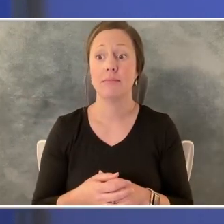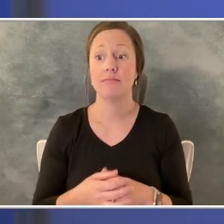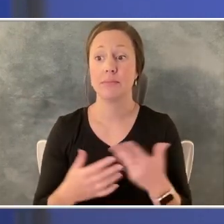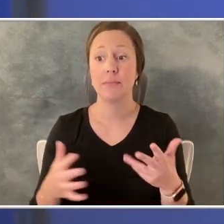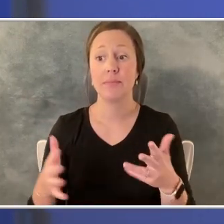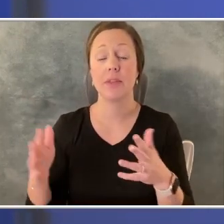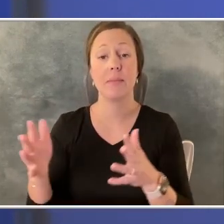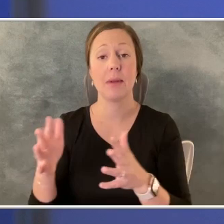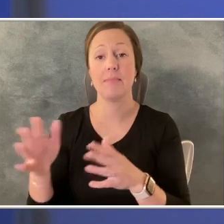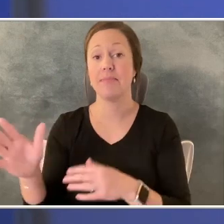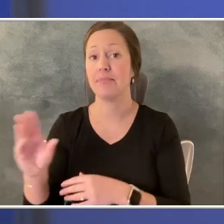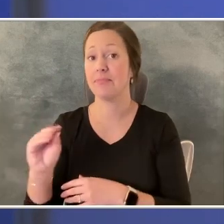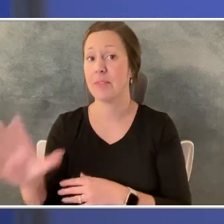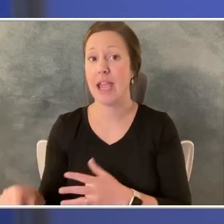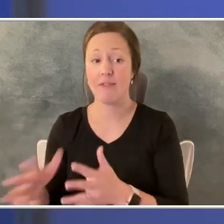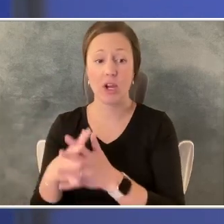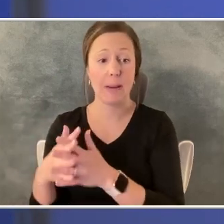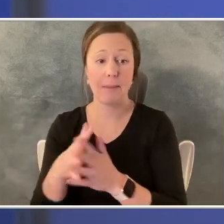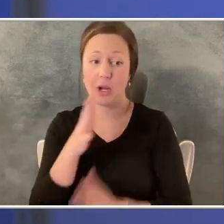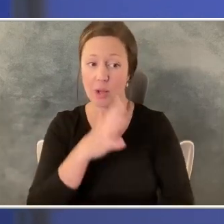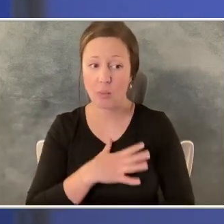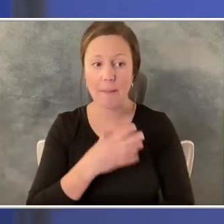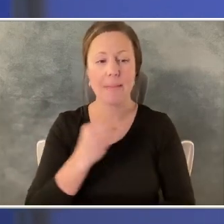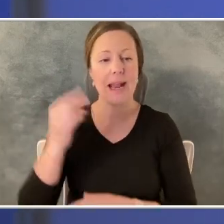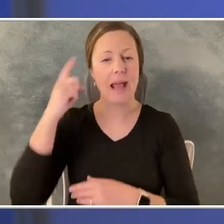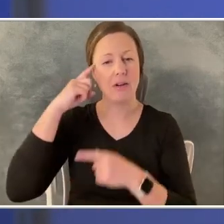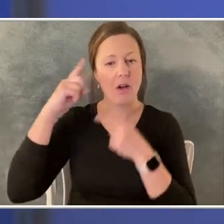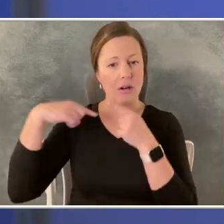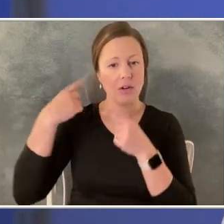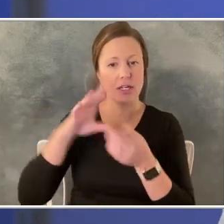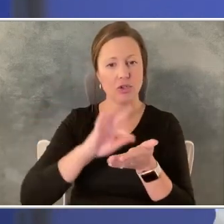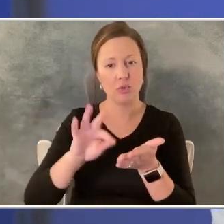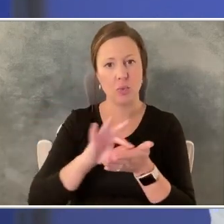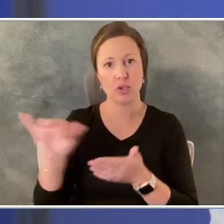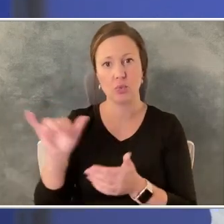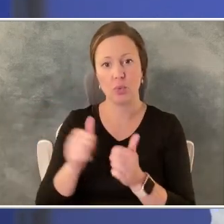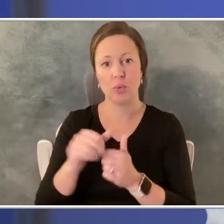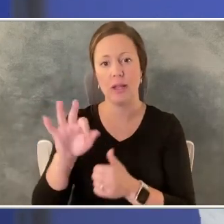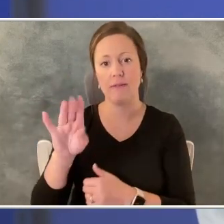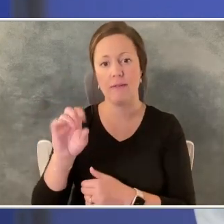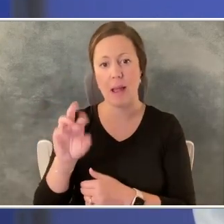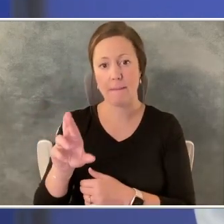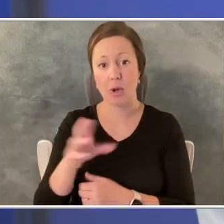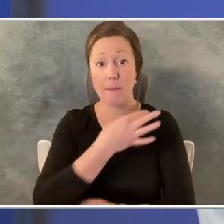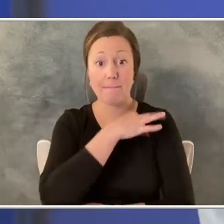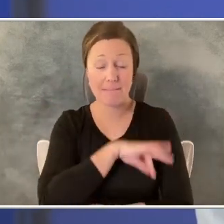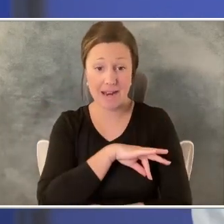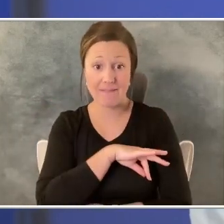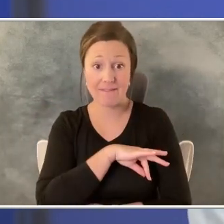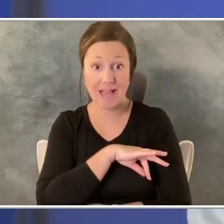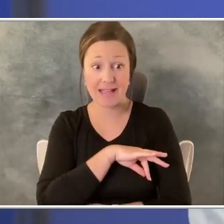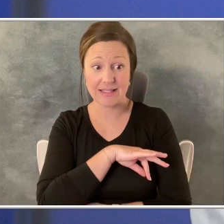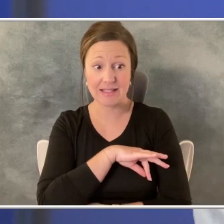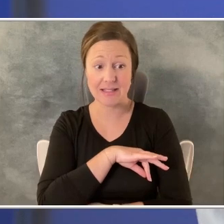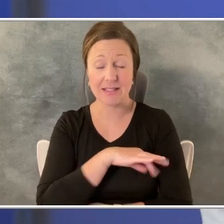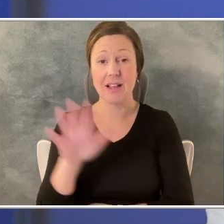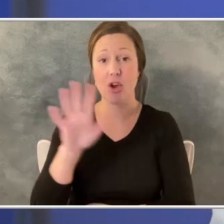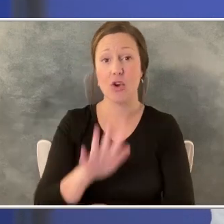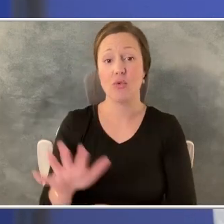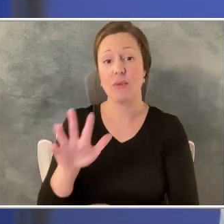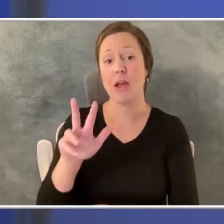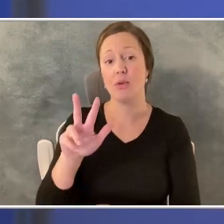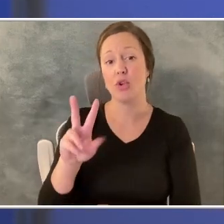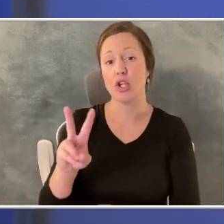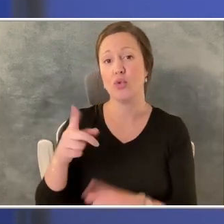women and cognition scores and fiber intake. The benefits seem to max out for women around 32 to 35 grams per day.